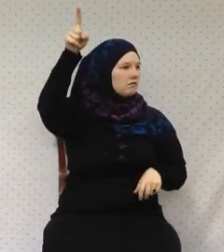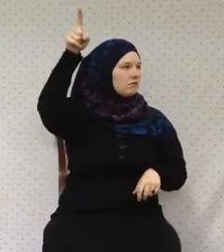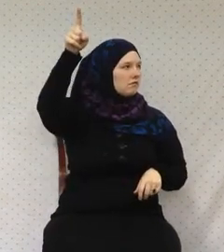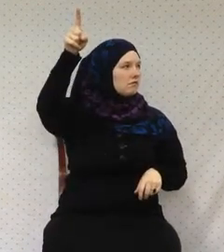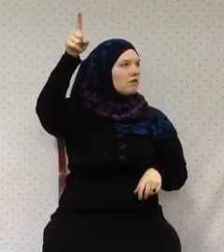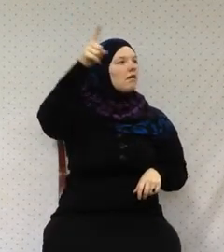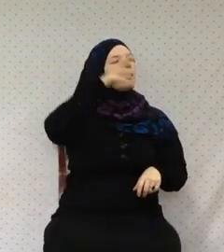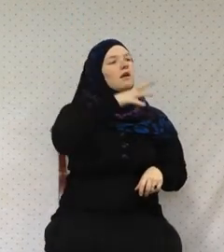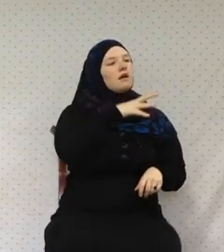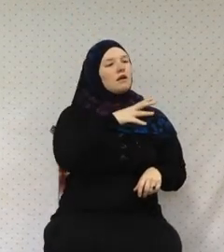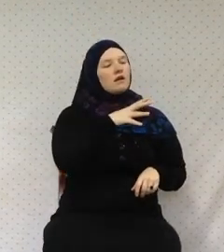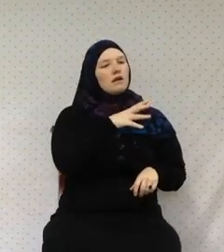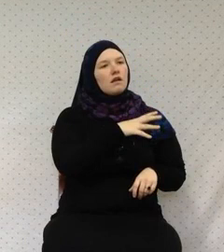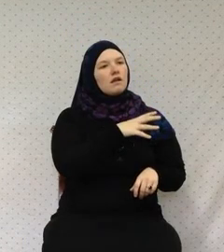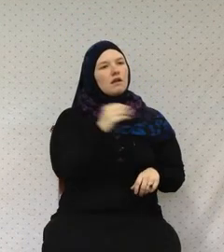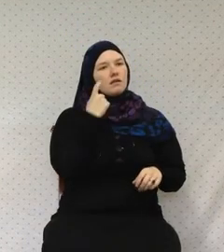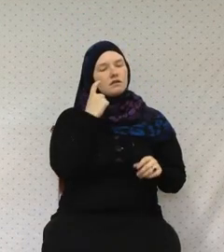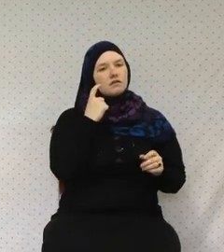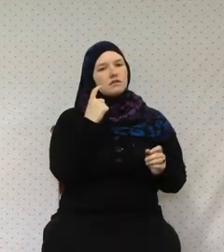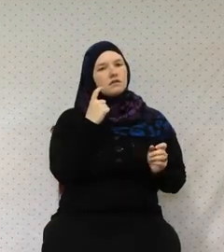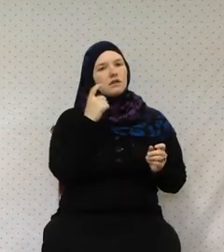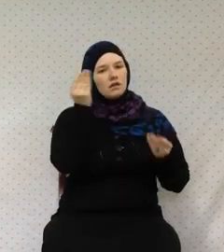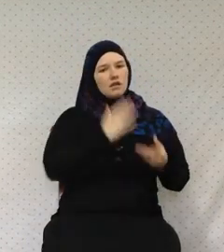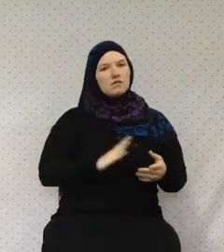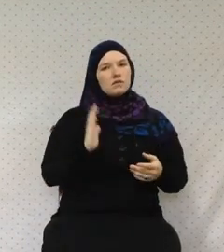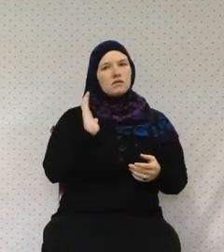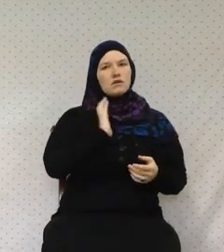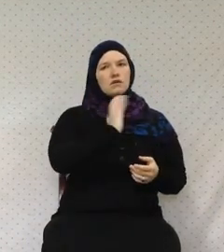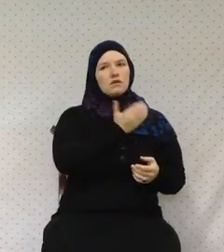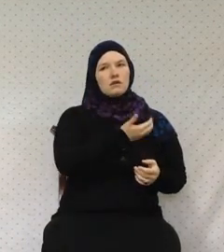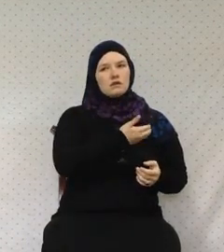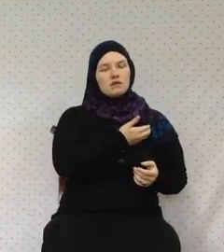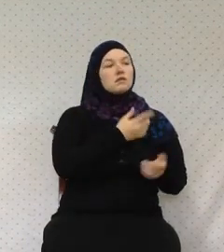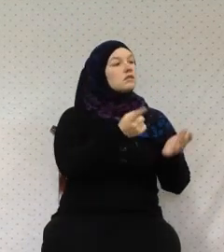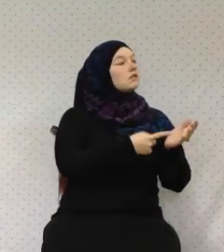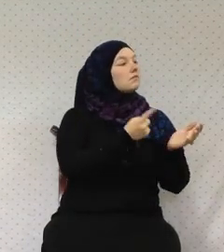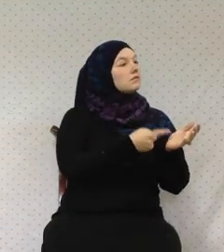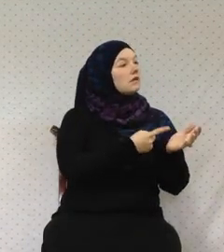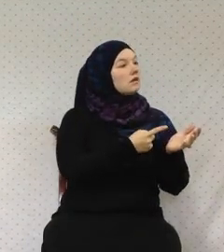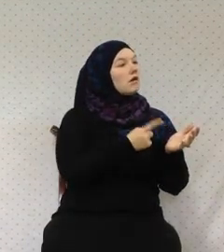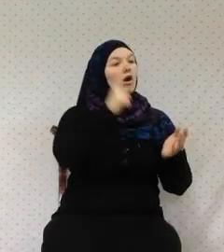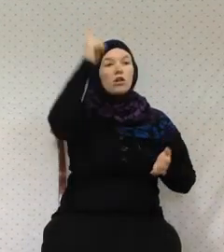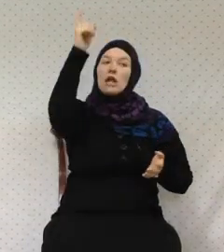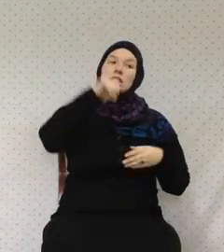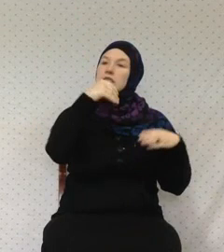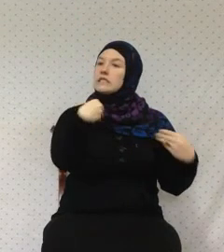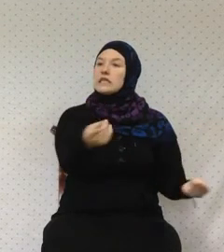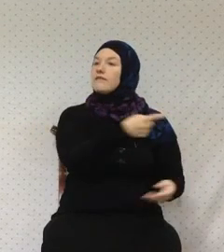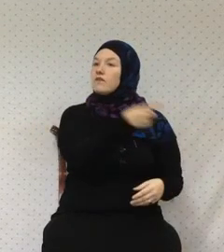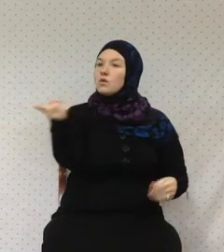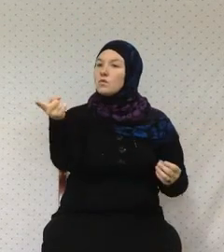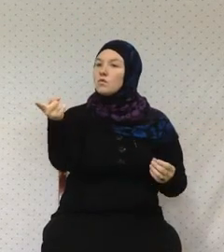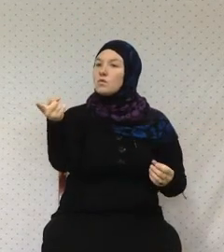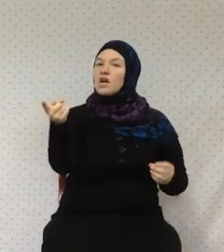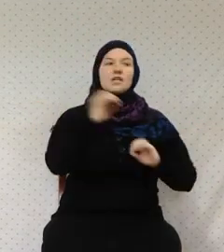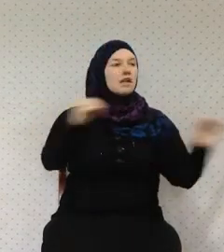ta'ala, and it deprives us from getting the full blessing of what He has. Sometimes Allah doesn't give you